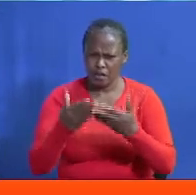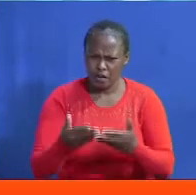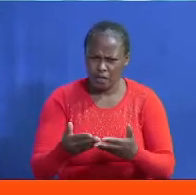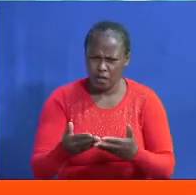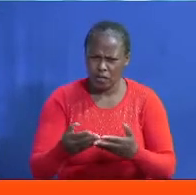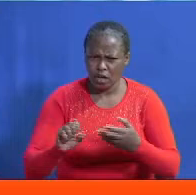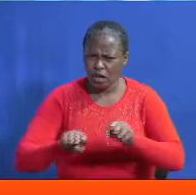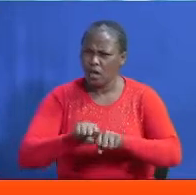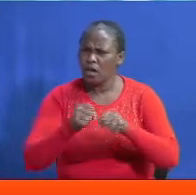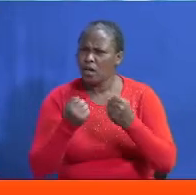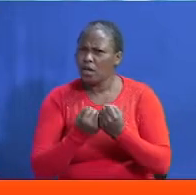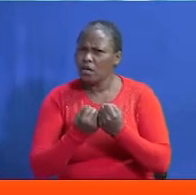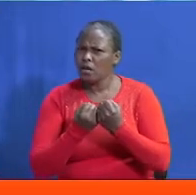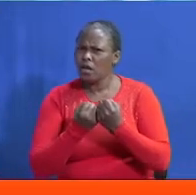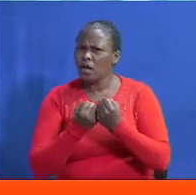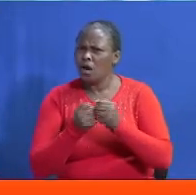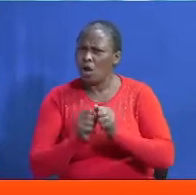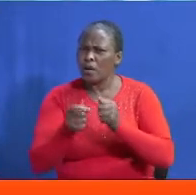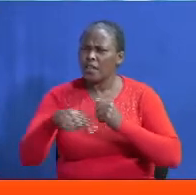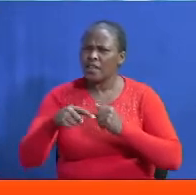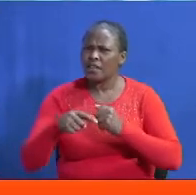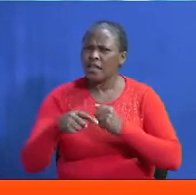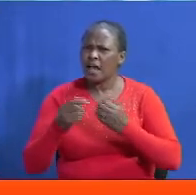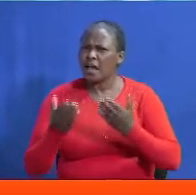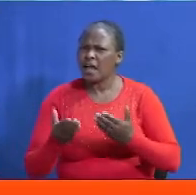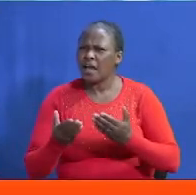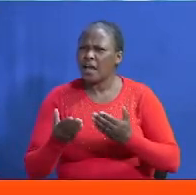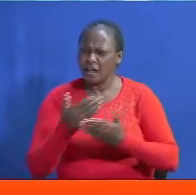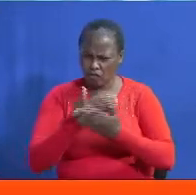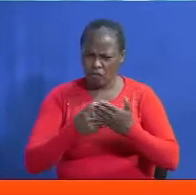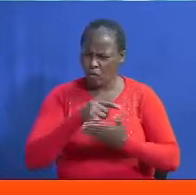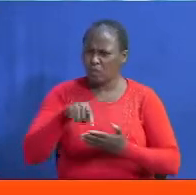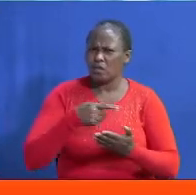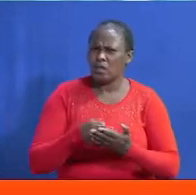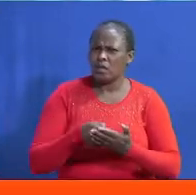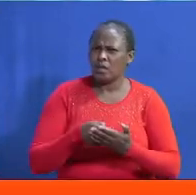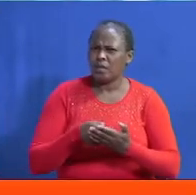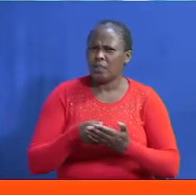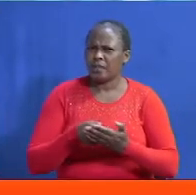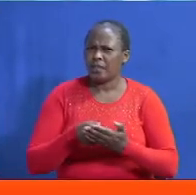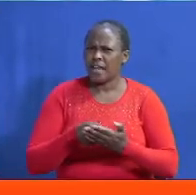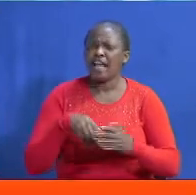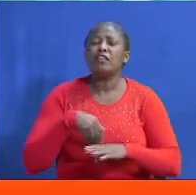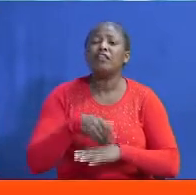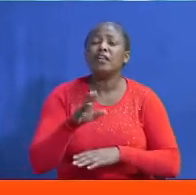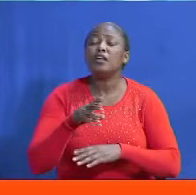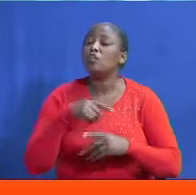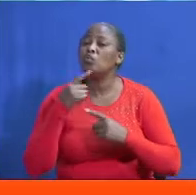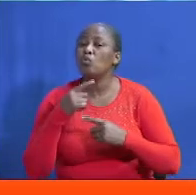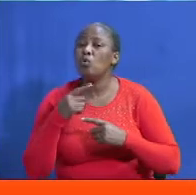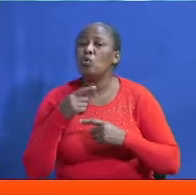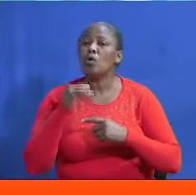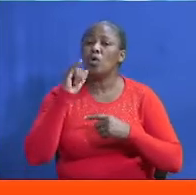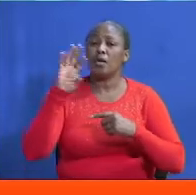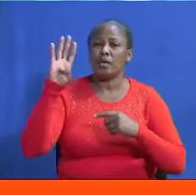system, and then he scans this form. Then he sends it to the CTO. So this is a constituency